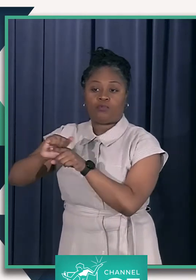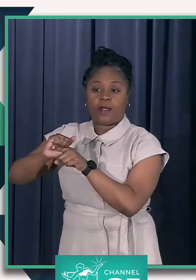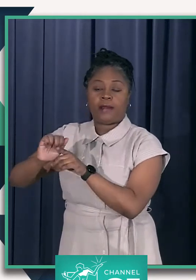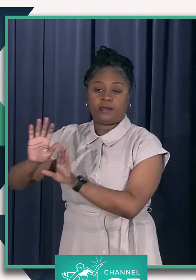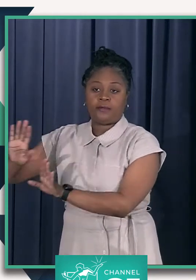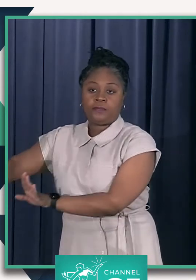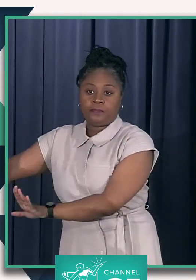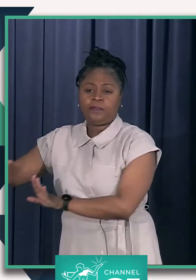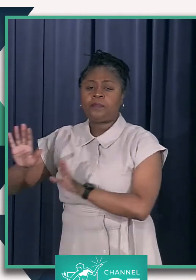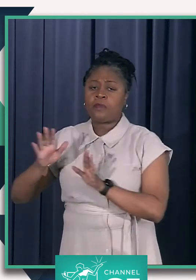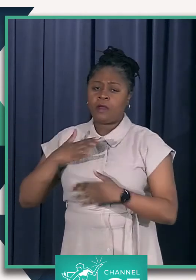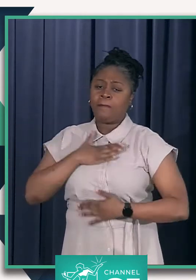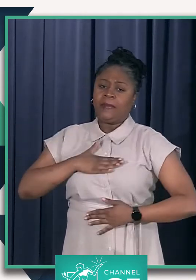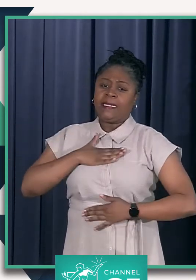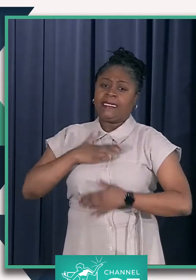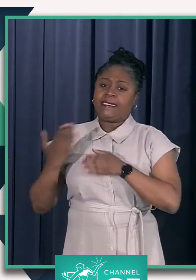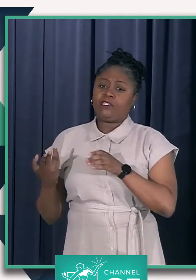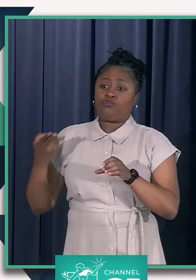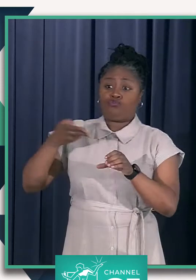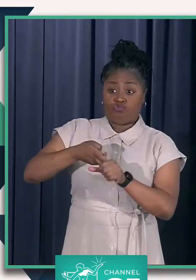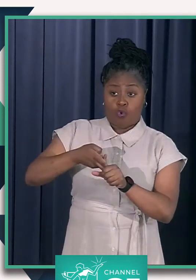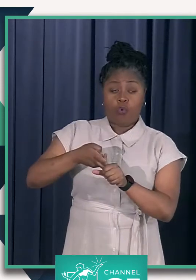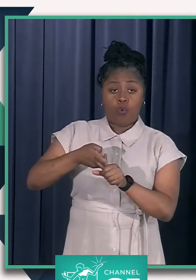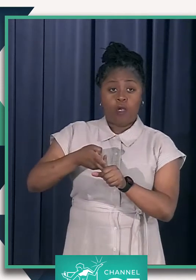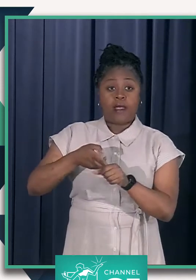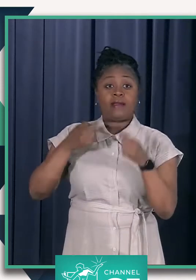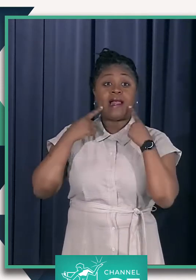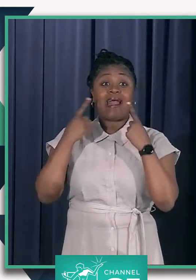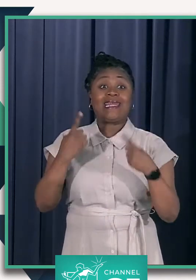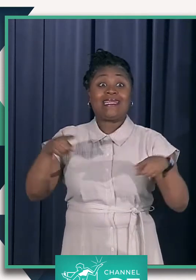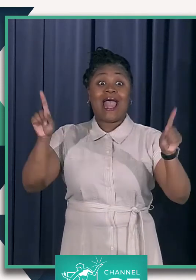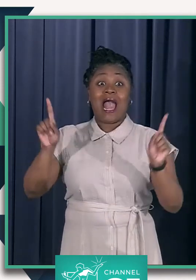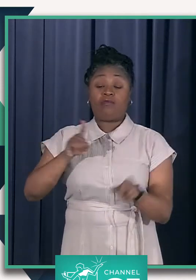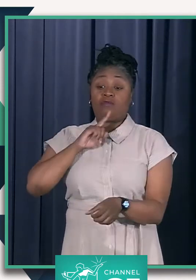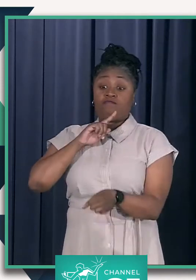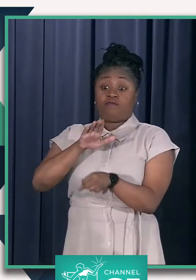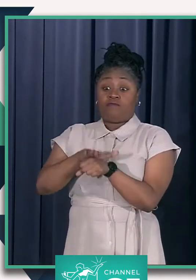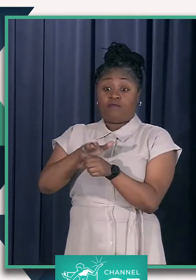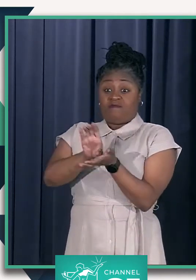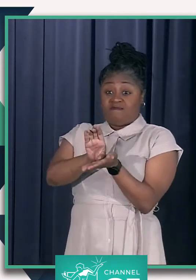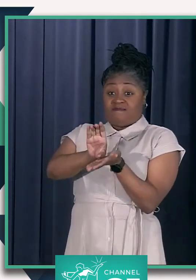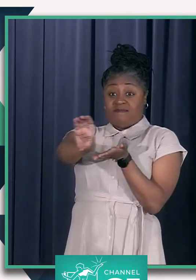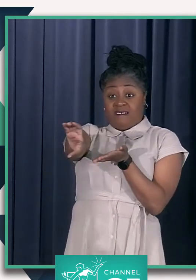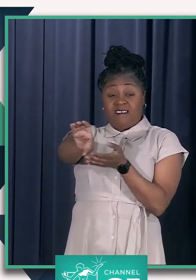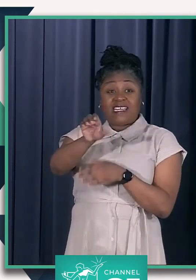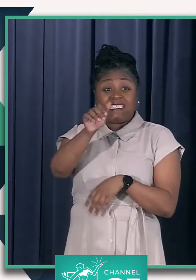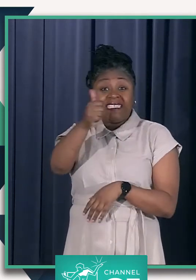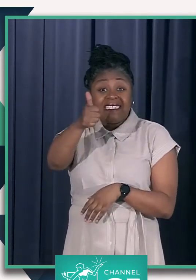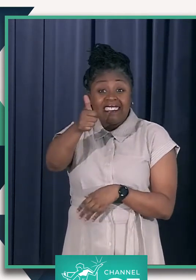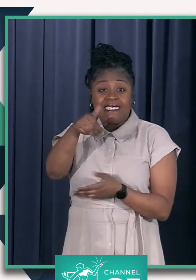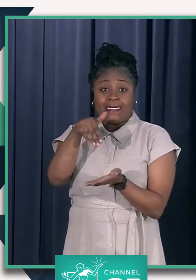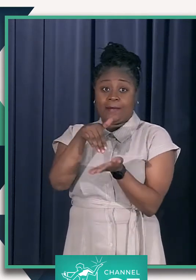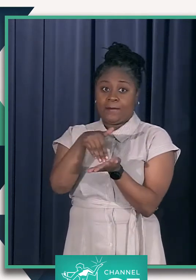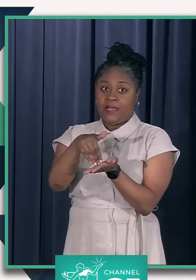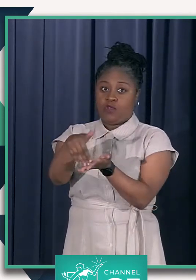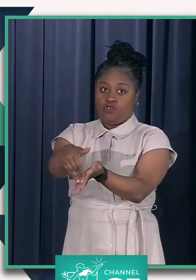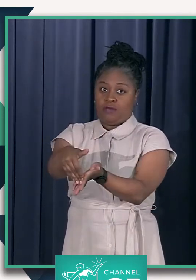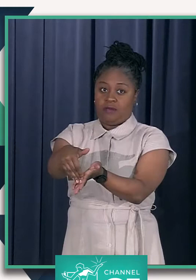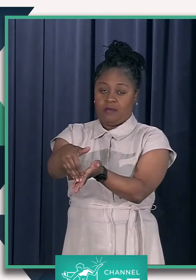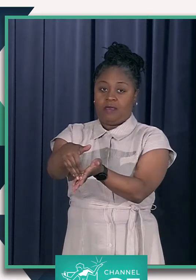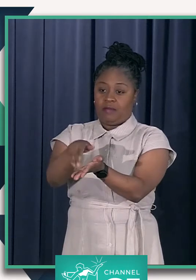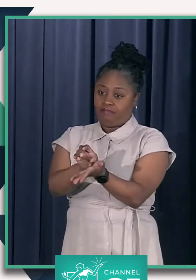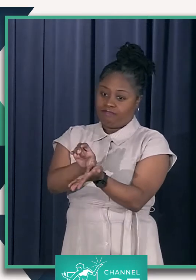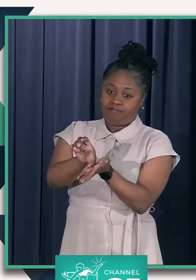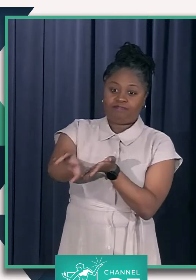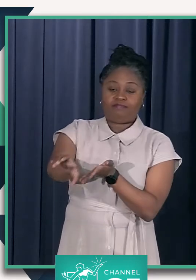this partnership and announce our guarantee of $10 million to ensure that this investment lands